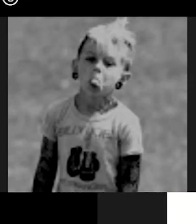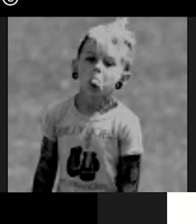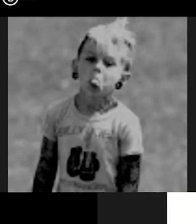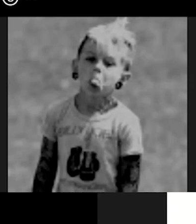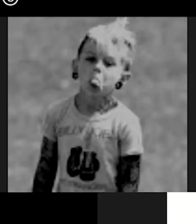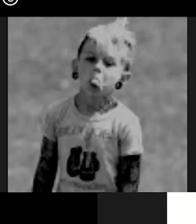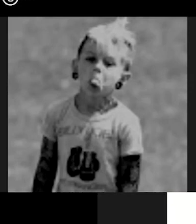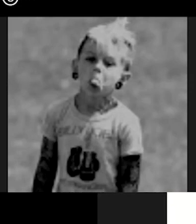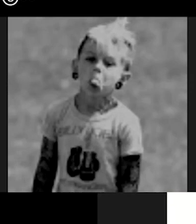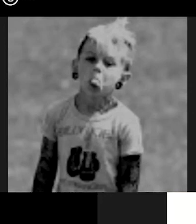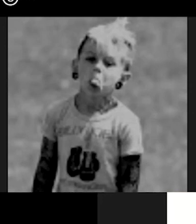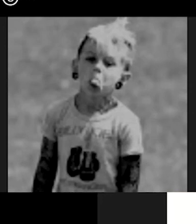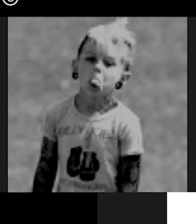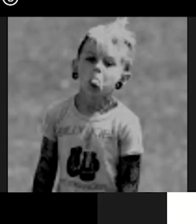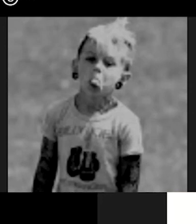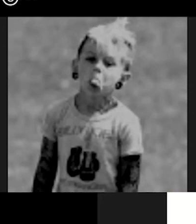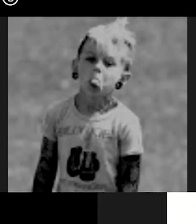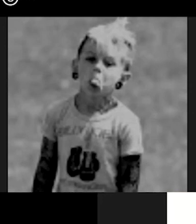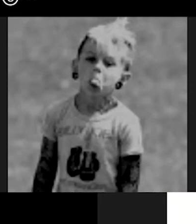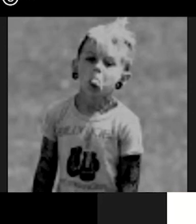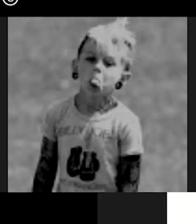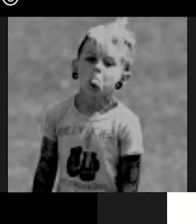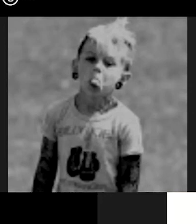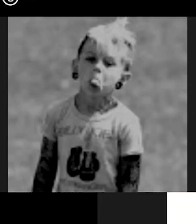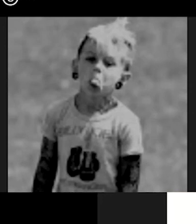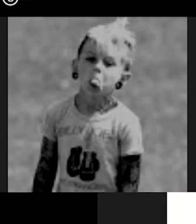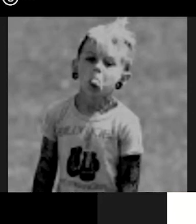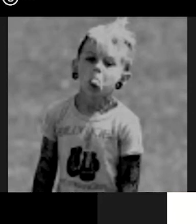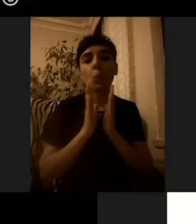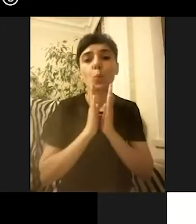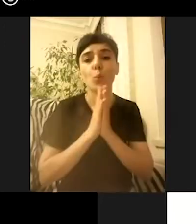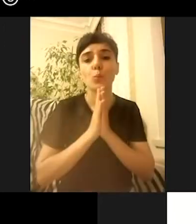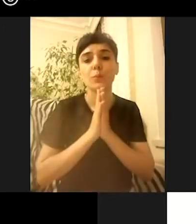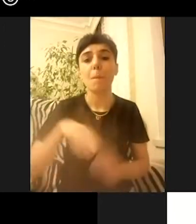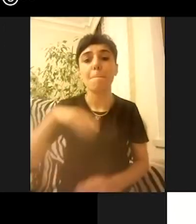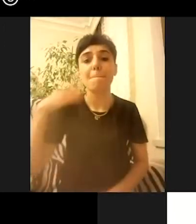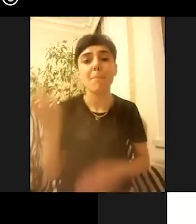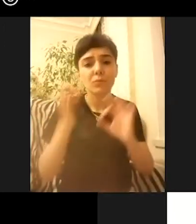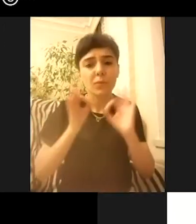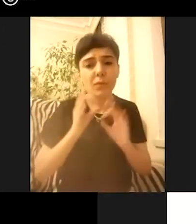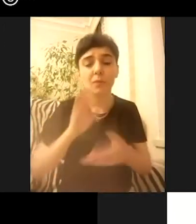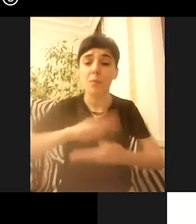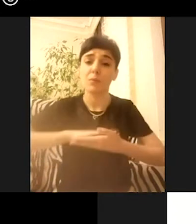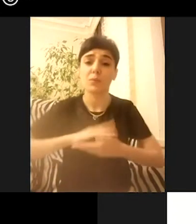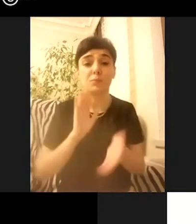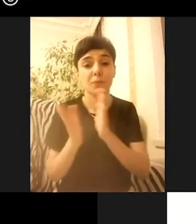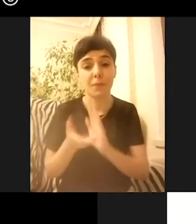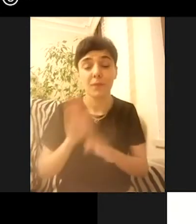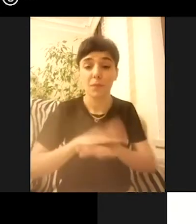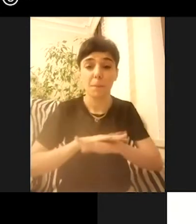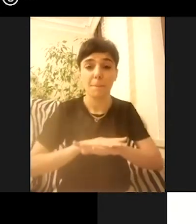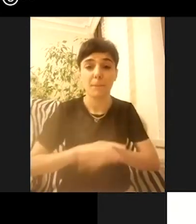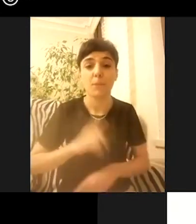neoliberal politicians to celebrate sort of that, as if you are a sign or a representation of